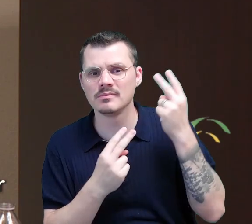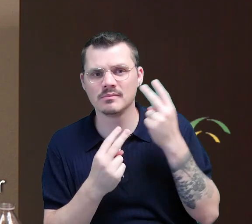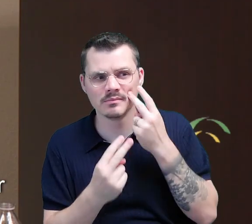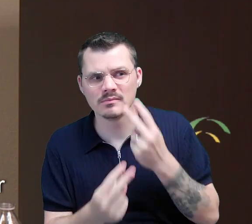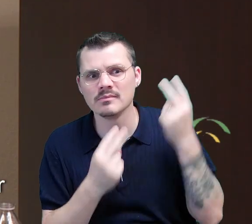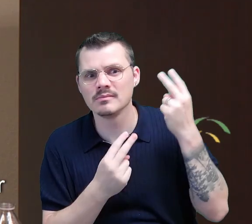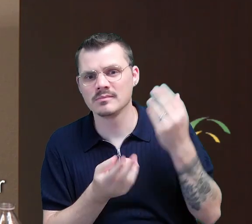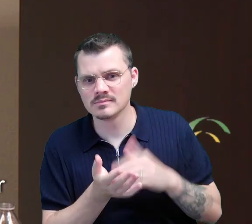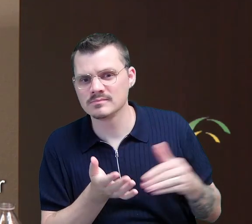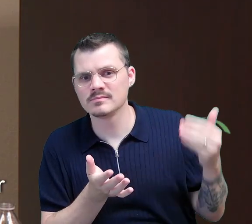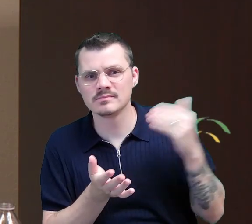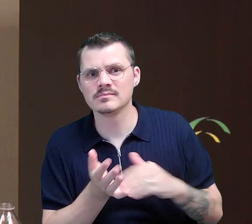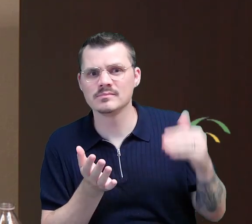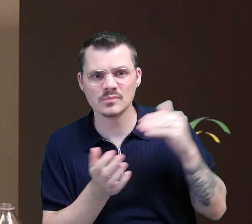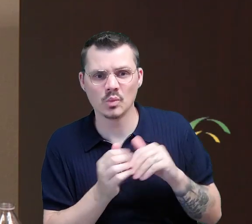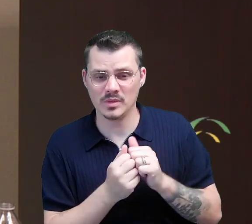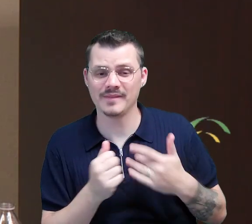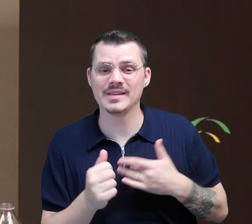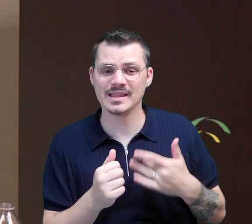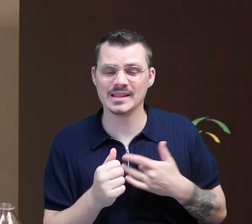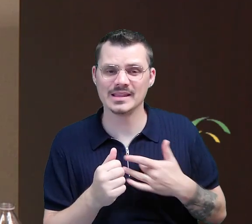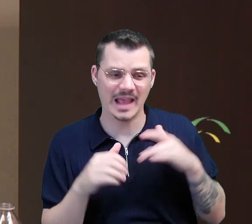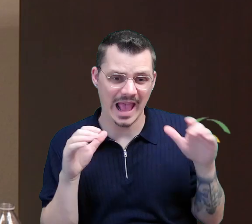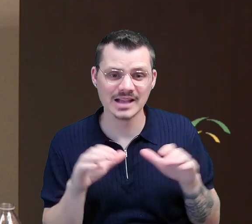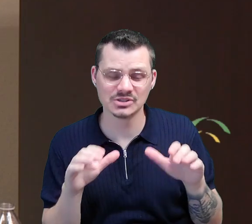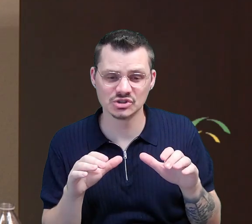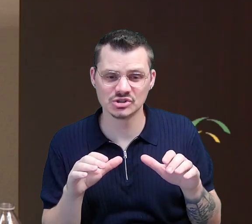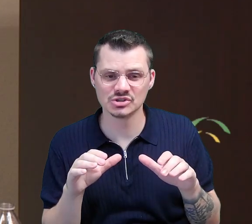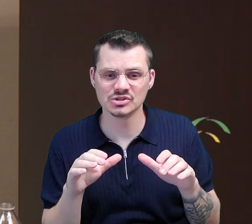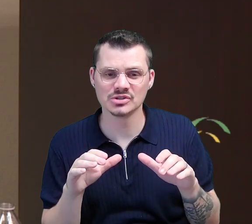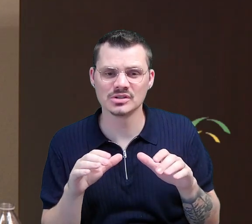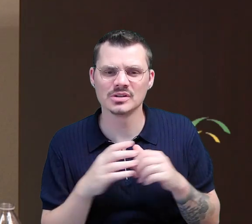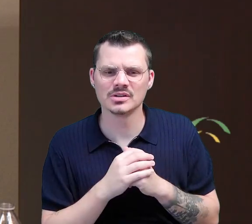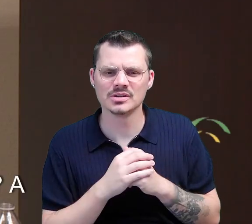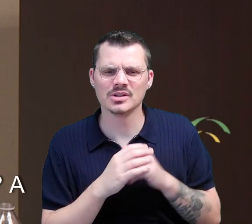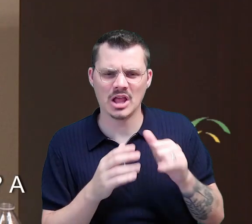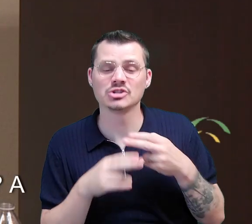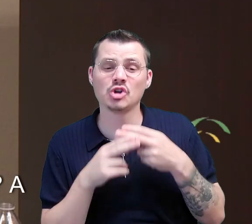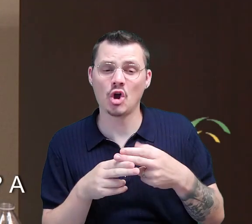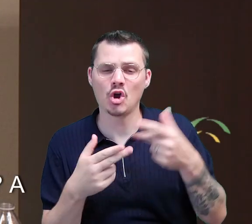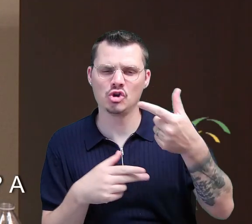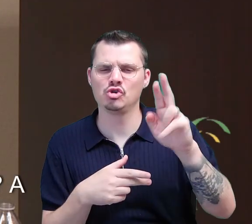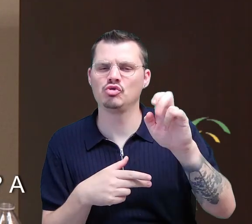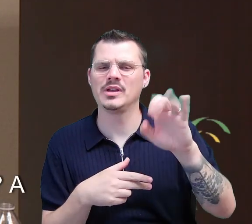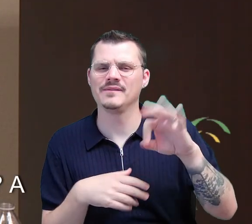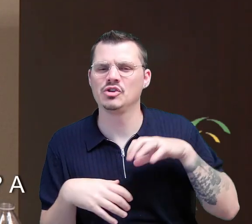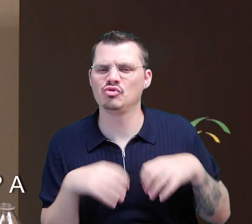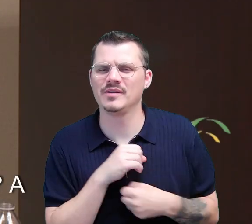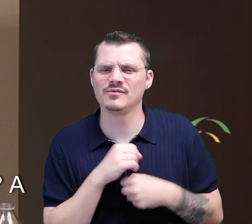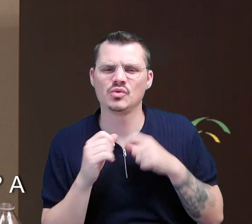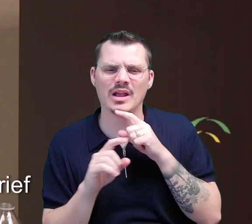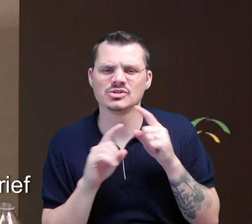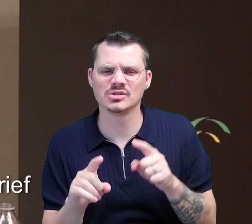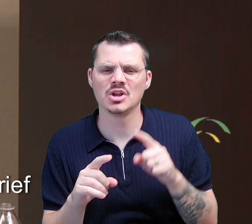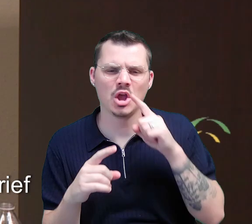every single molecule of their feelings and actions, that's called a grief reaction, isn't